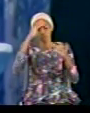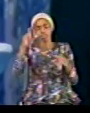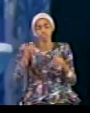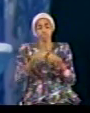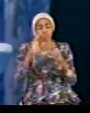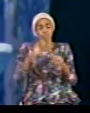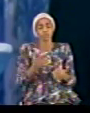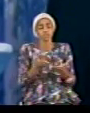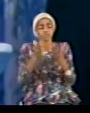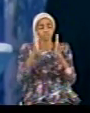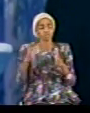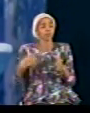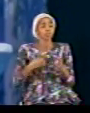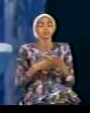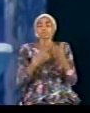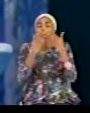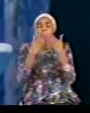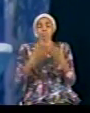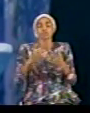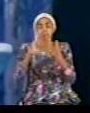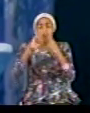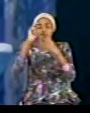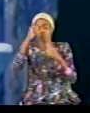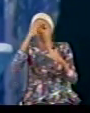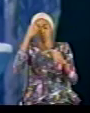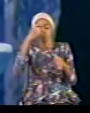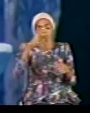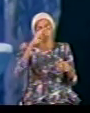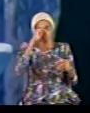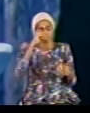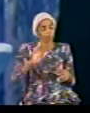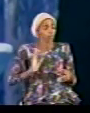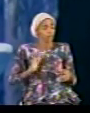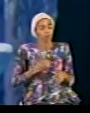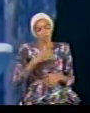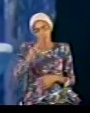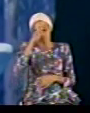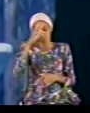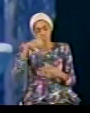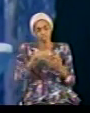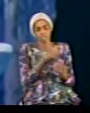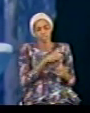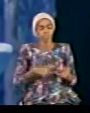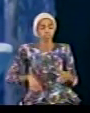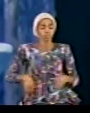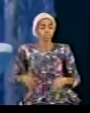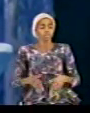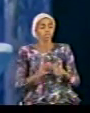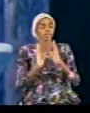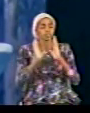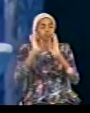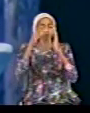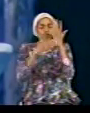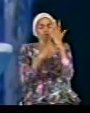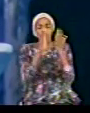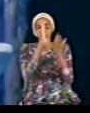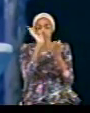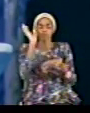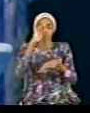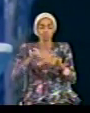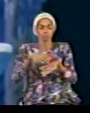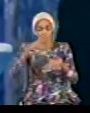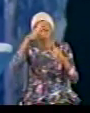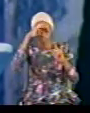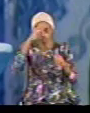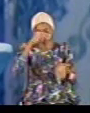Lord, we are grateful unto you for him. Dear Father in the Lord, Lord, let your hand come afresh on him. And when he will